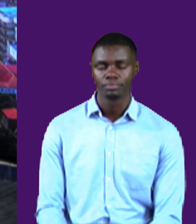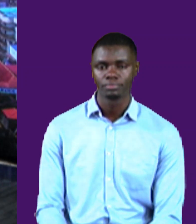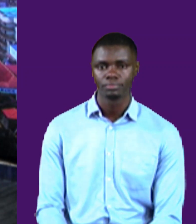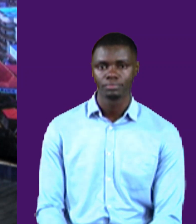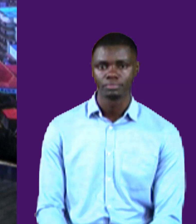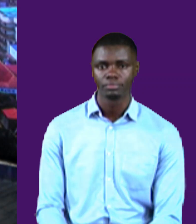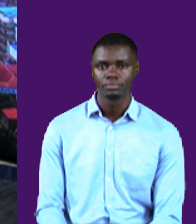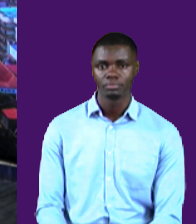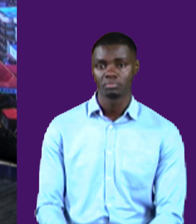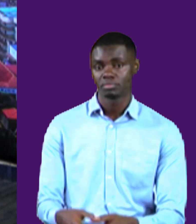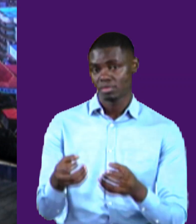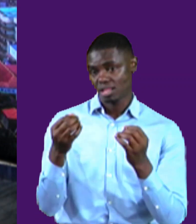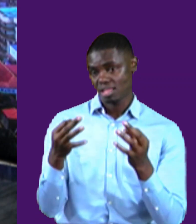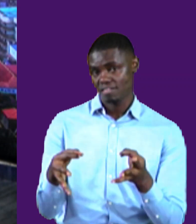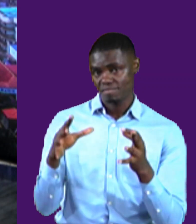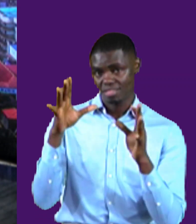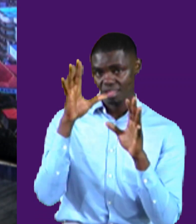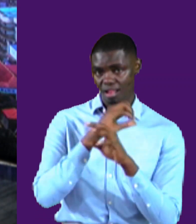if they lack